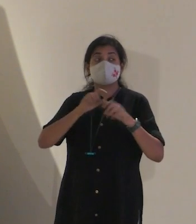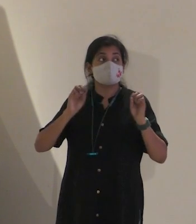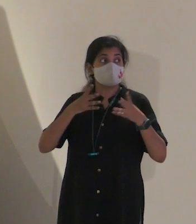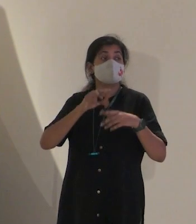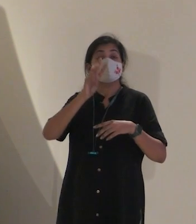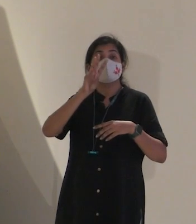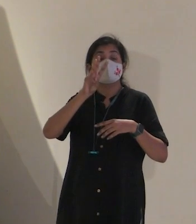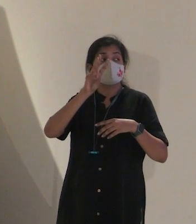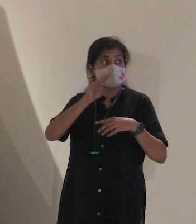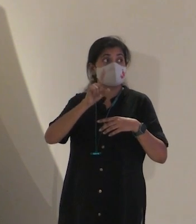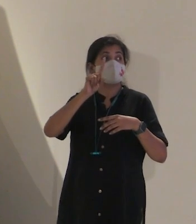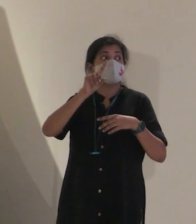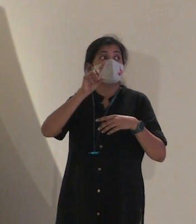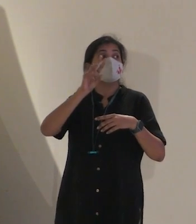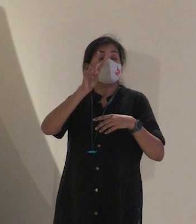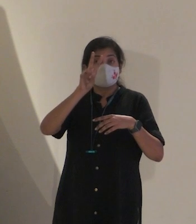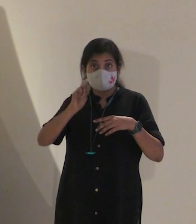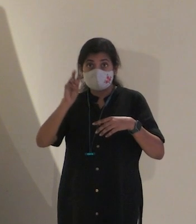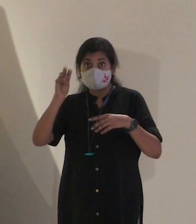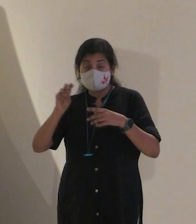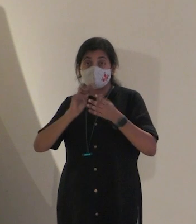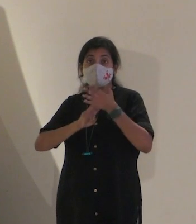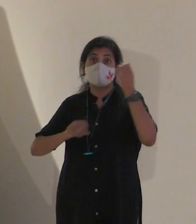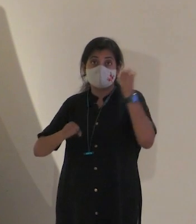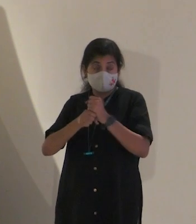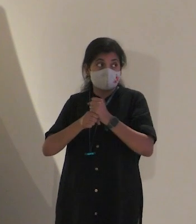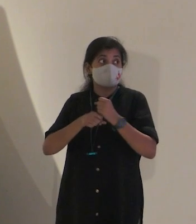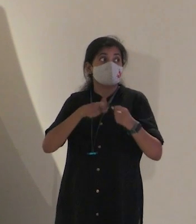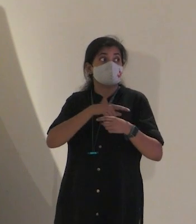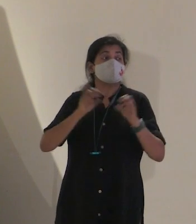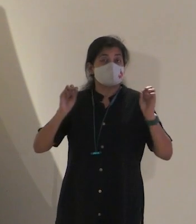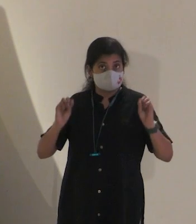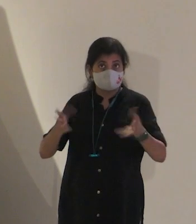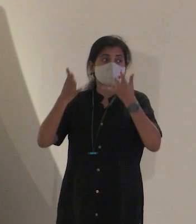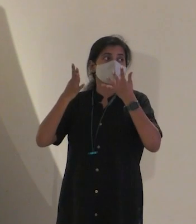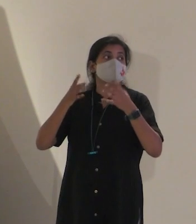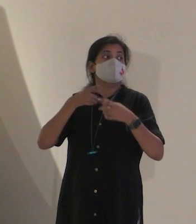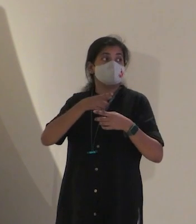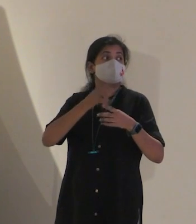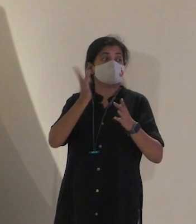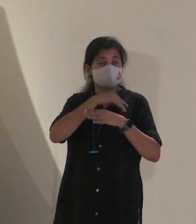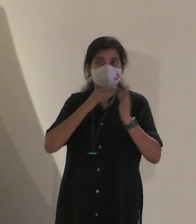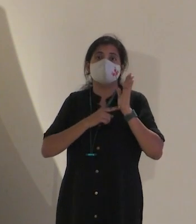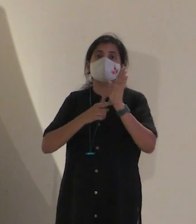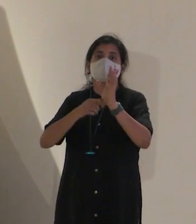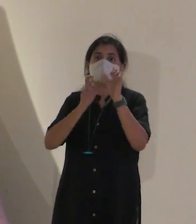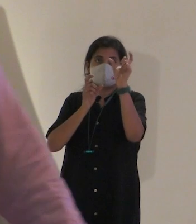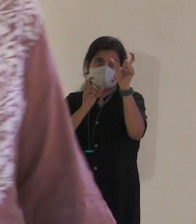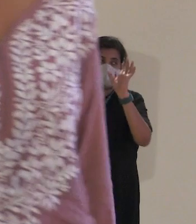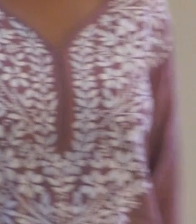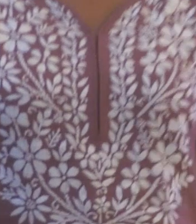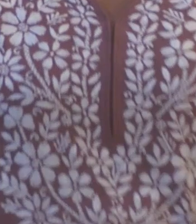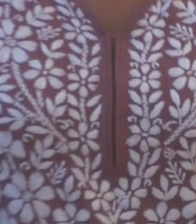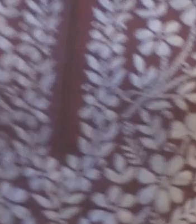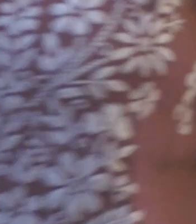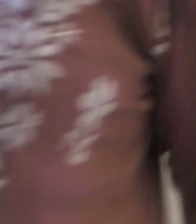of 2020, and in the phase of going to put our objects into the display cases, the lockdown was announced.